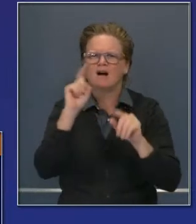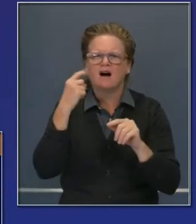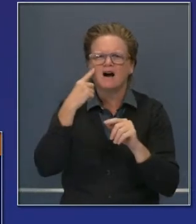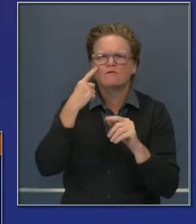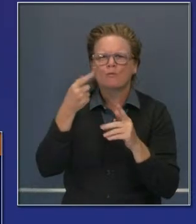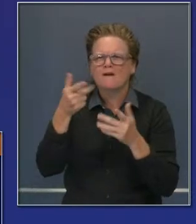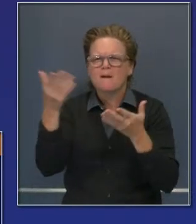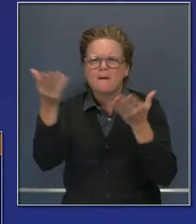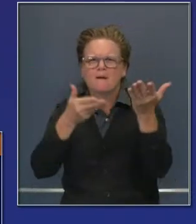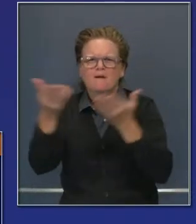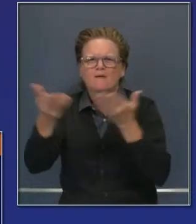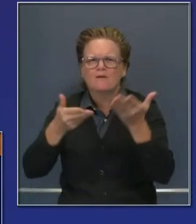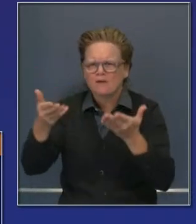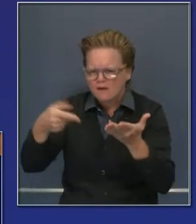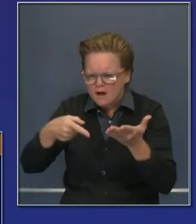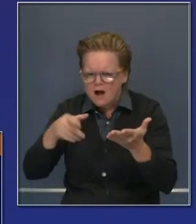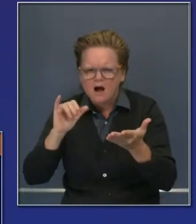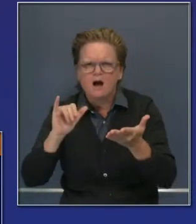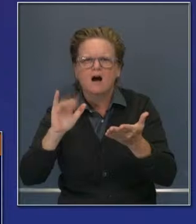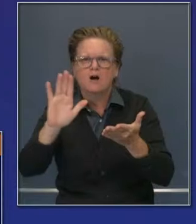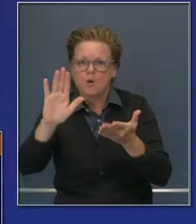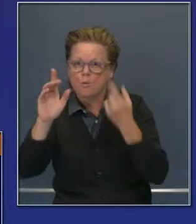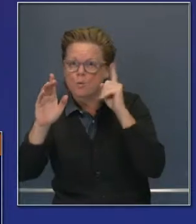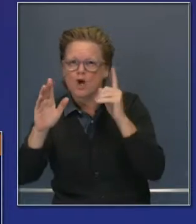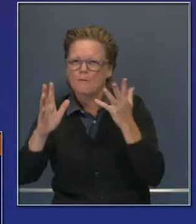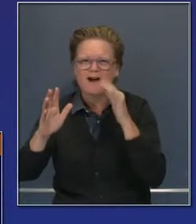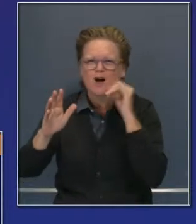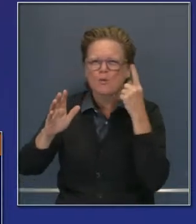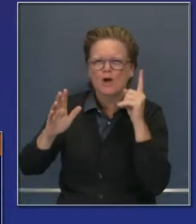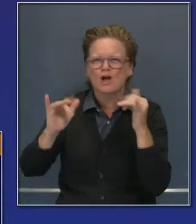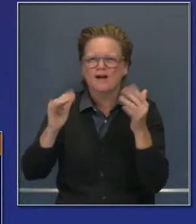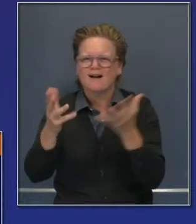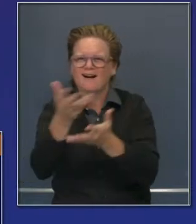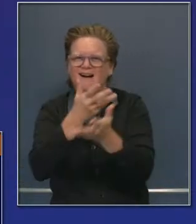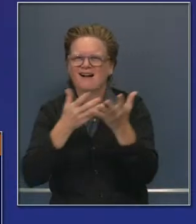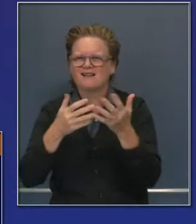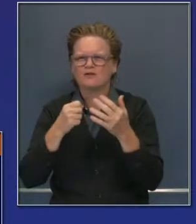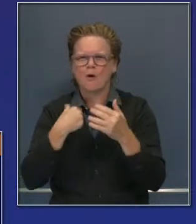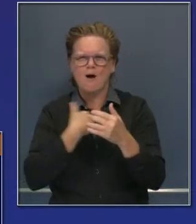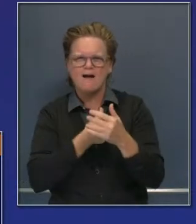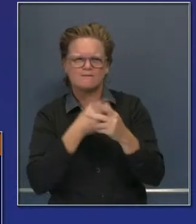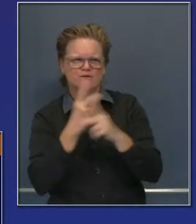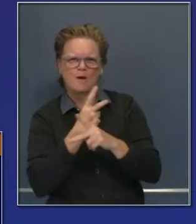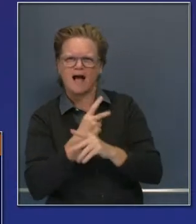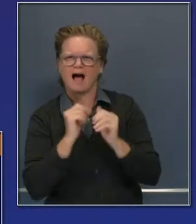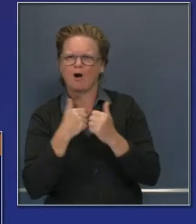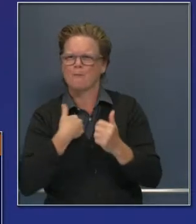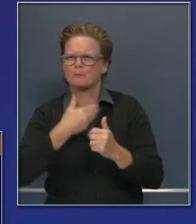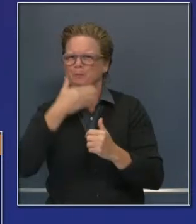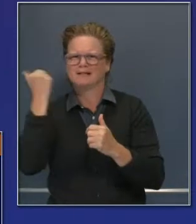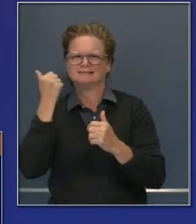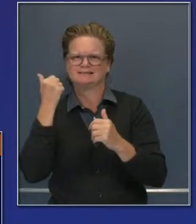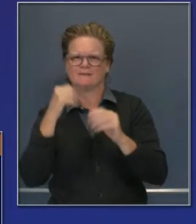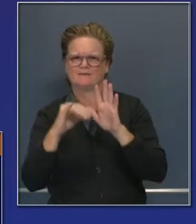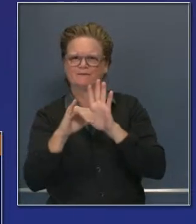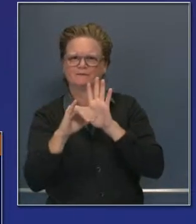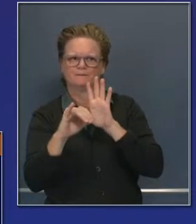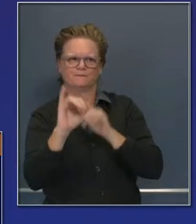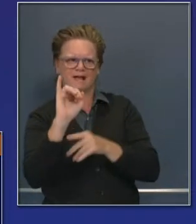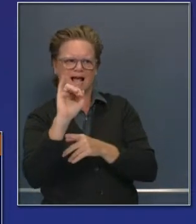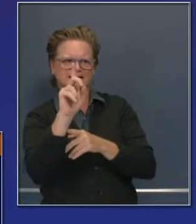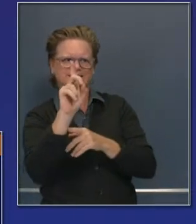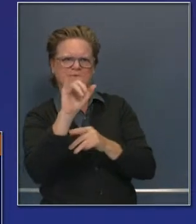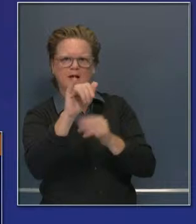verification software. And that's the one we've landed on, and we're moving quickly in this 2-week reset. We also are looking at business